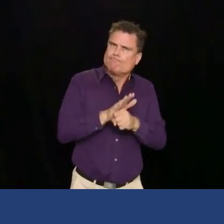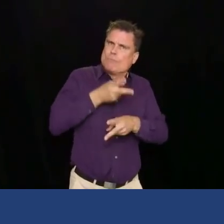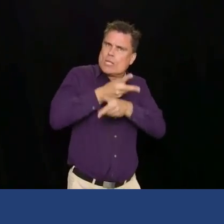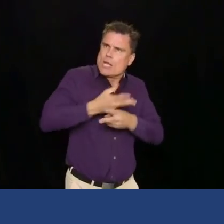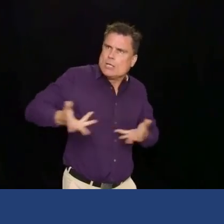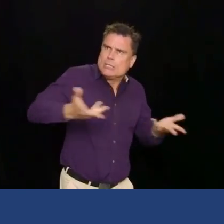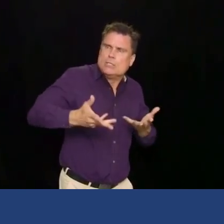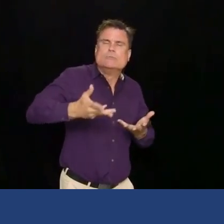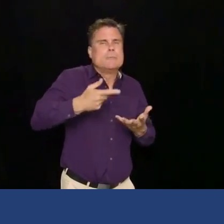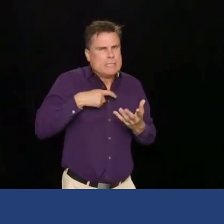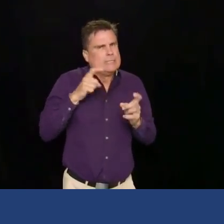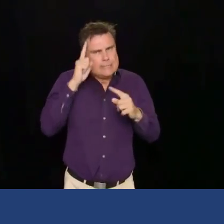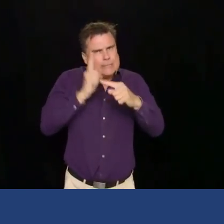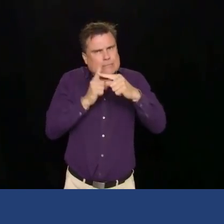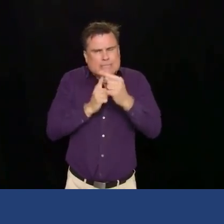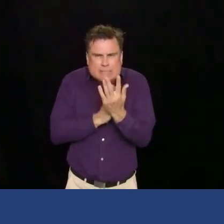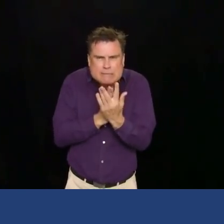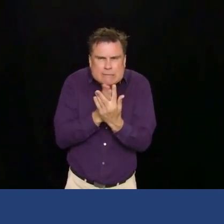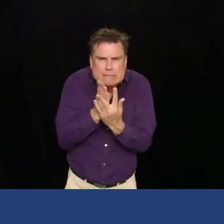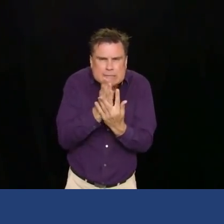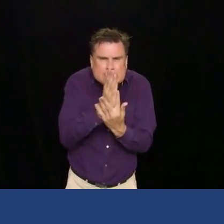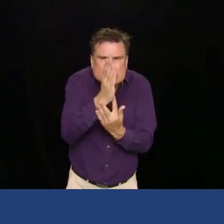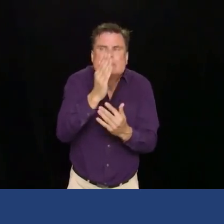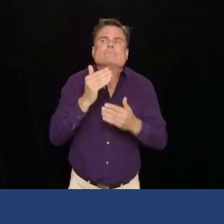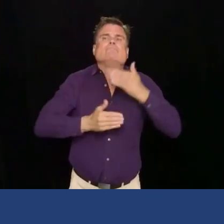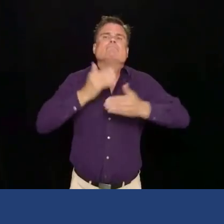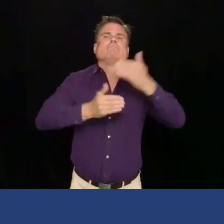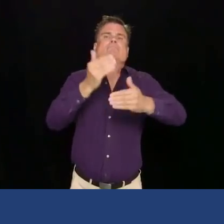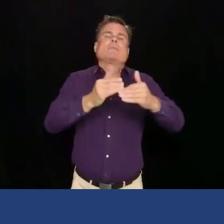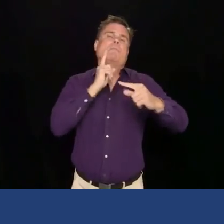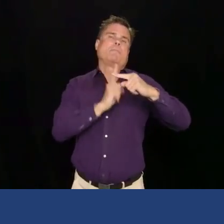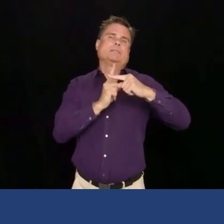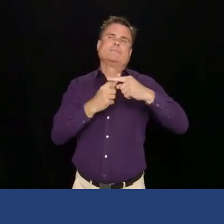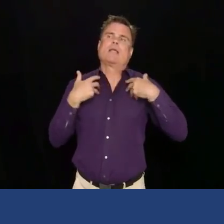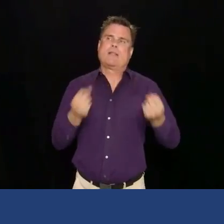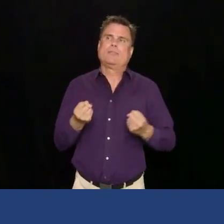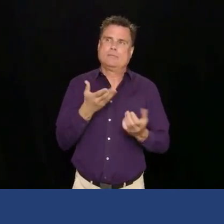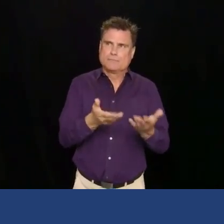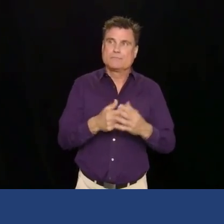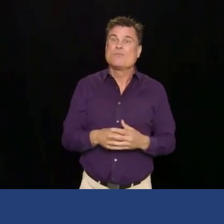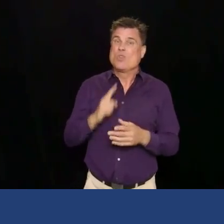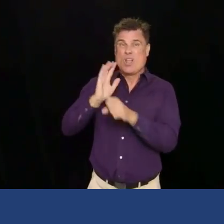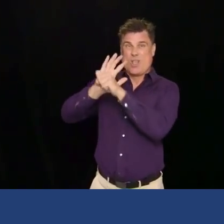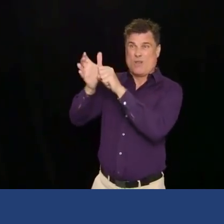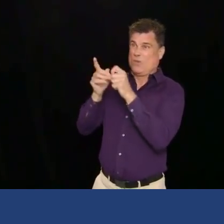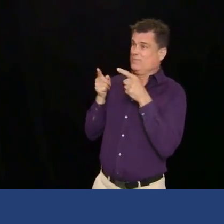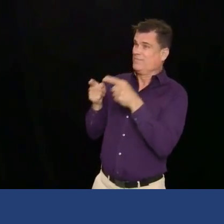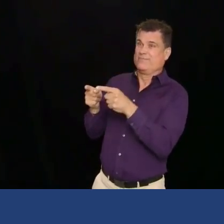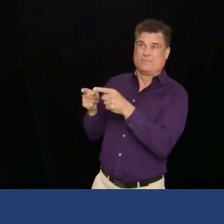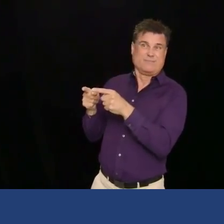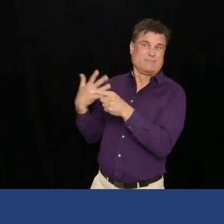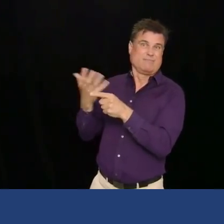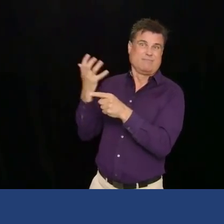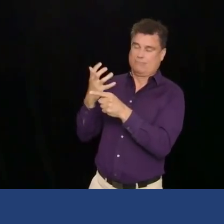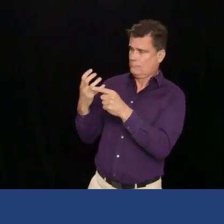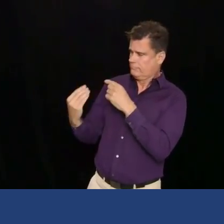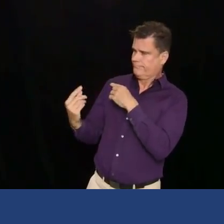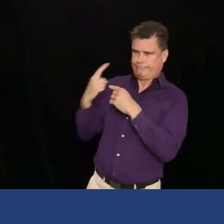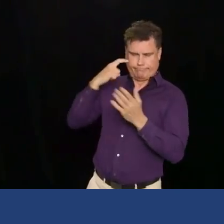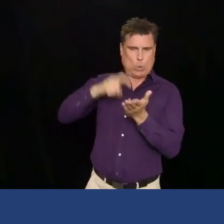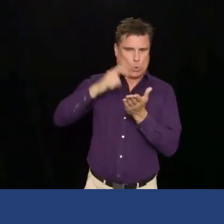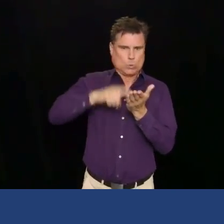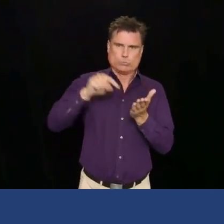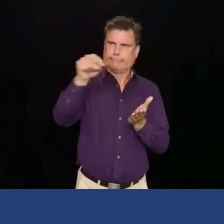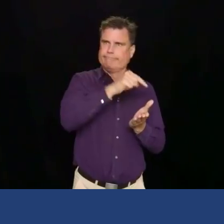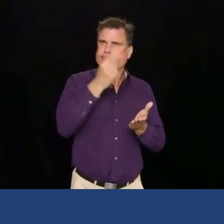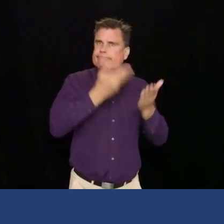the unprecedented challenges that COVID-19 has brought to our doorstep. This pandemic has thrown into sharp relief the need for